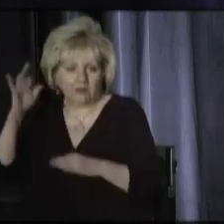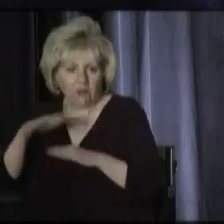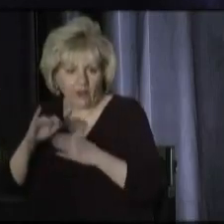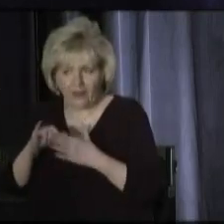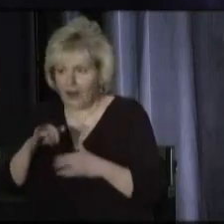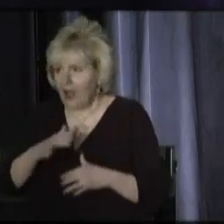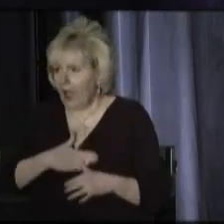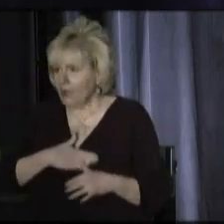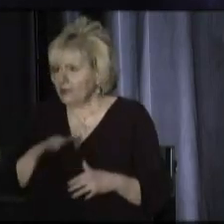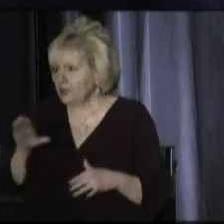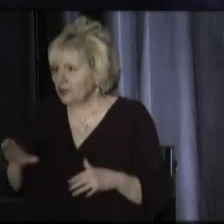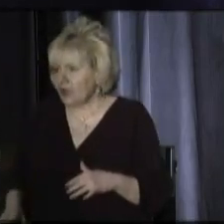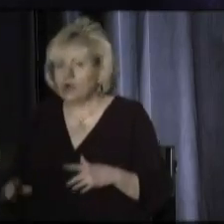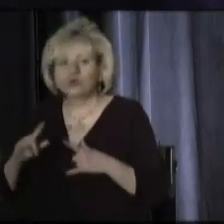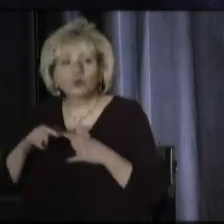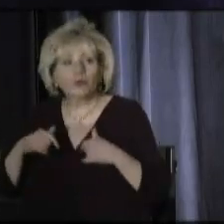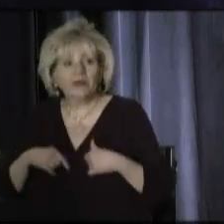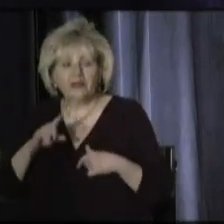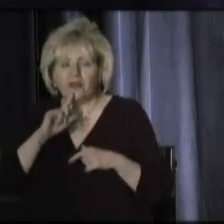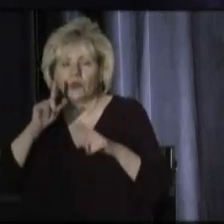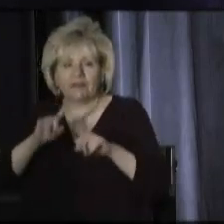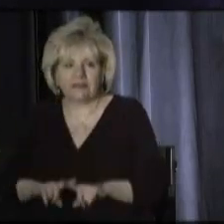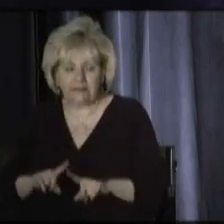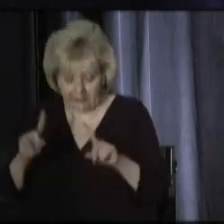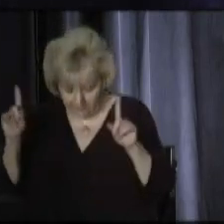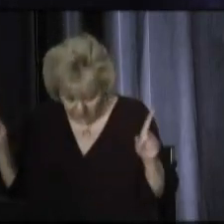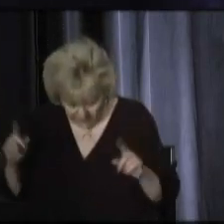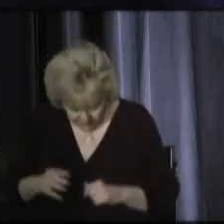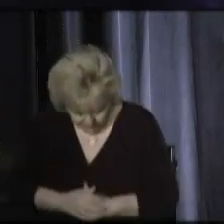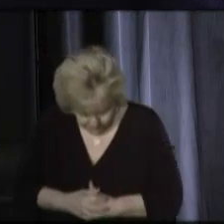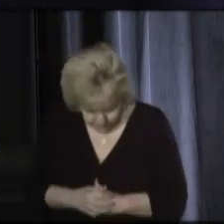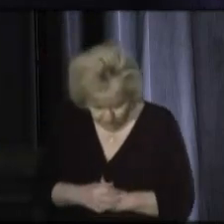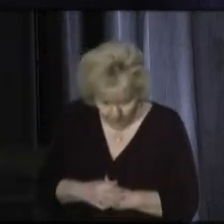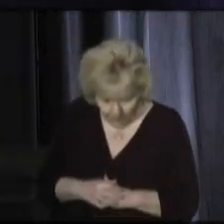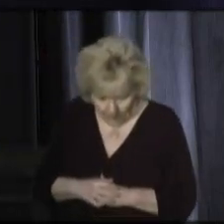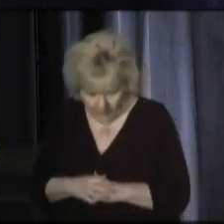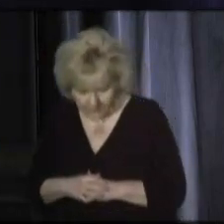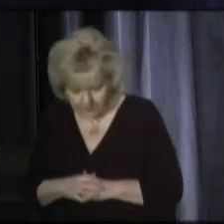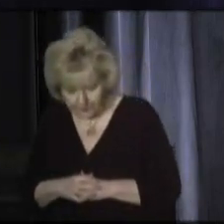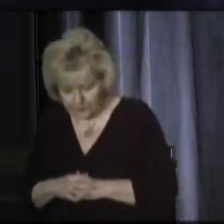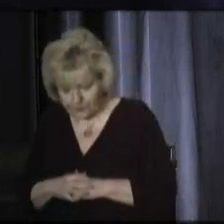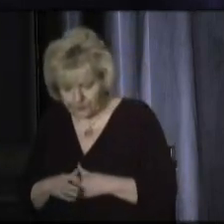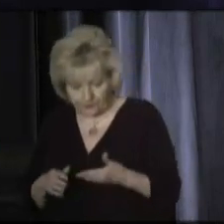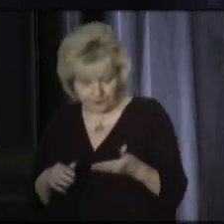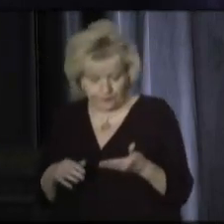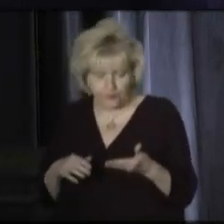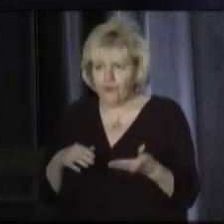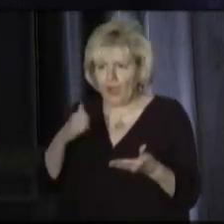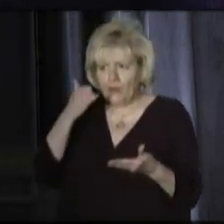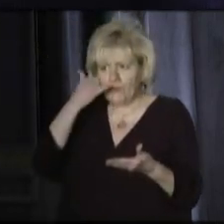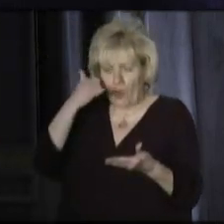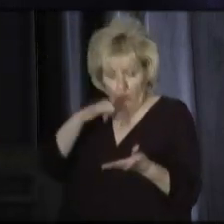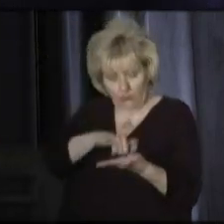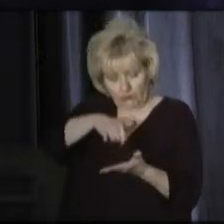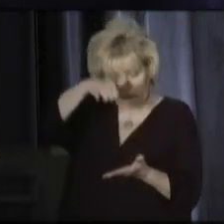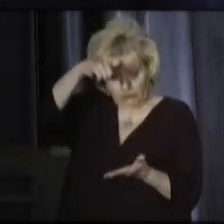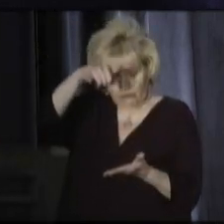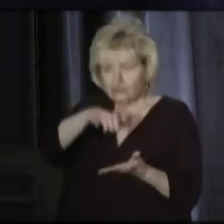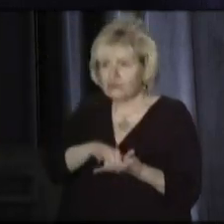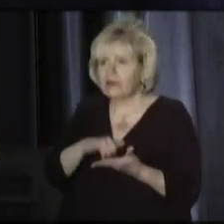Trace wouldn't look there, and so I'd kept it in the nylon slit ever since I brought the book home the day it was released, a few weeks ago